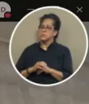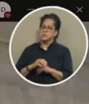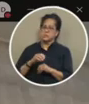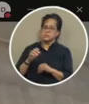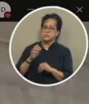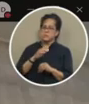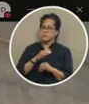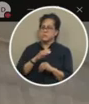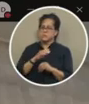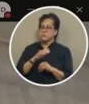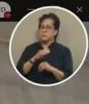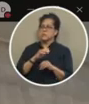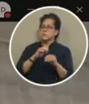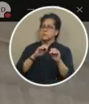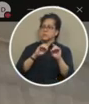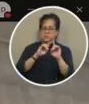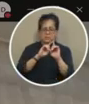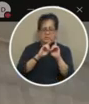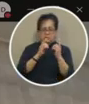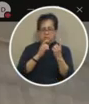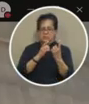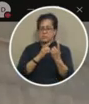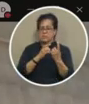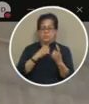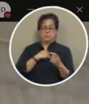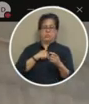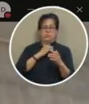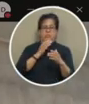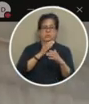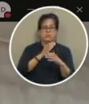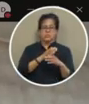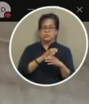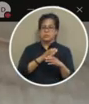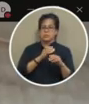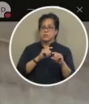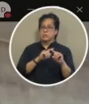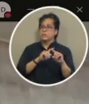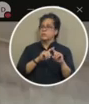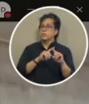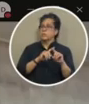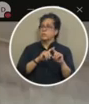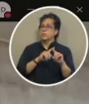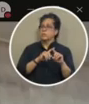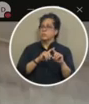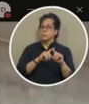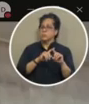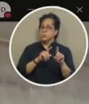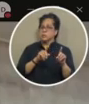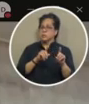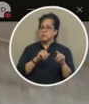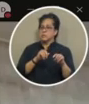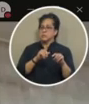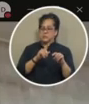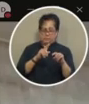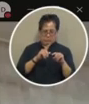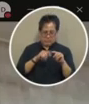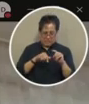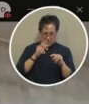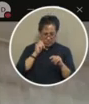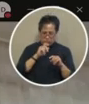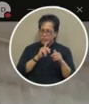Representative Anello, I couldn't hear, I'm sorry to interrupt. Rep. Anello, That's okay. I couldn't hear your